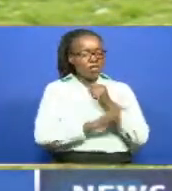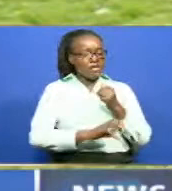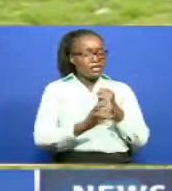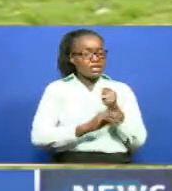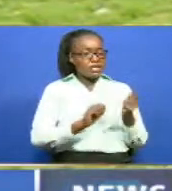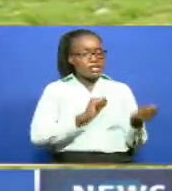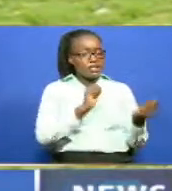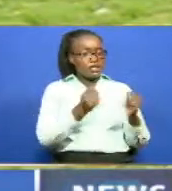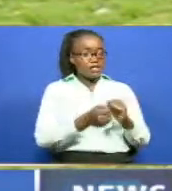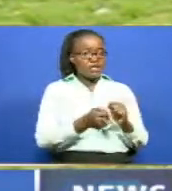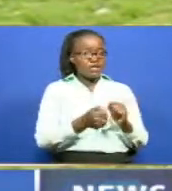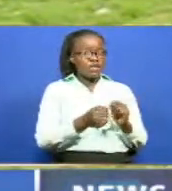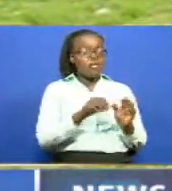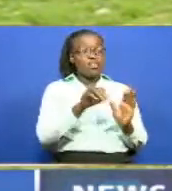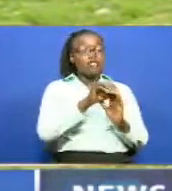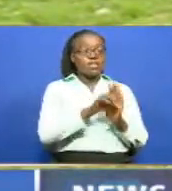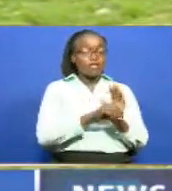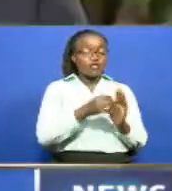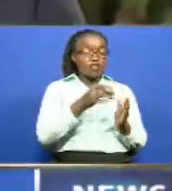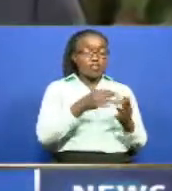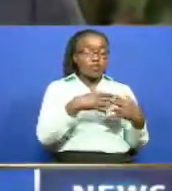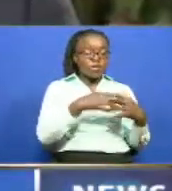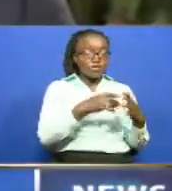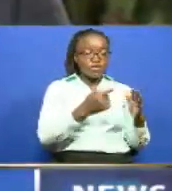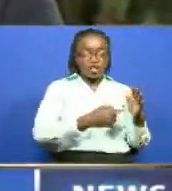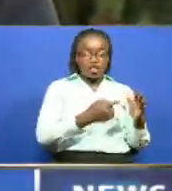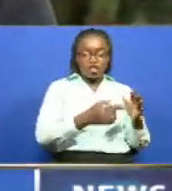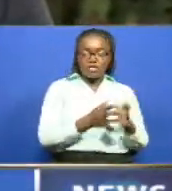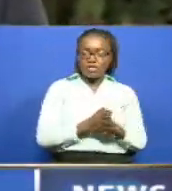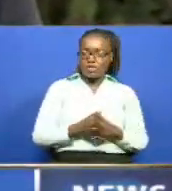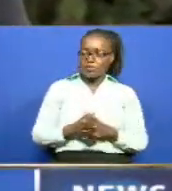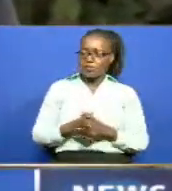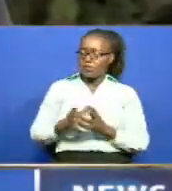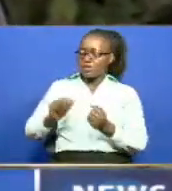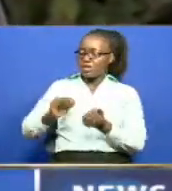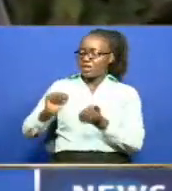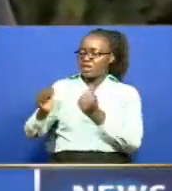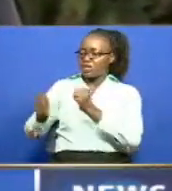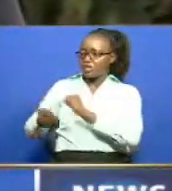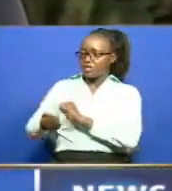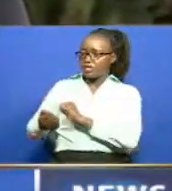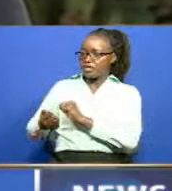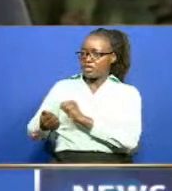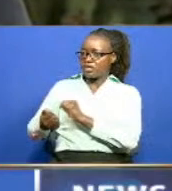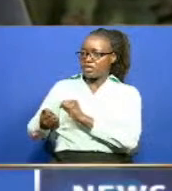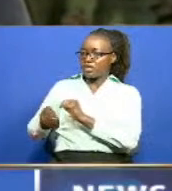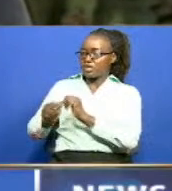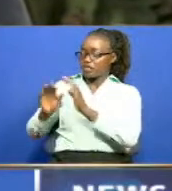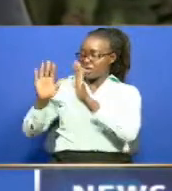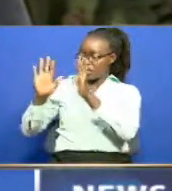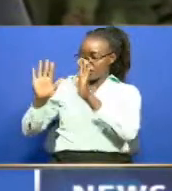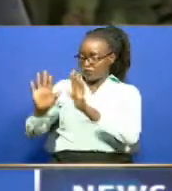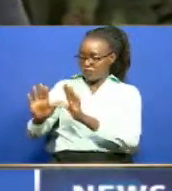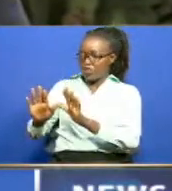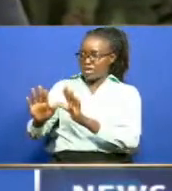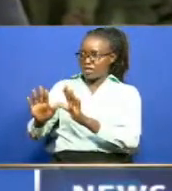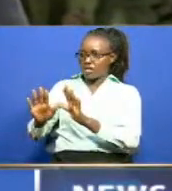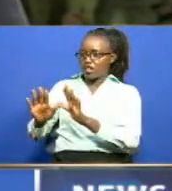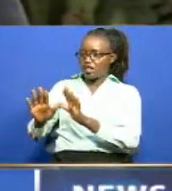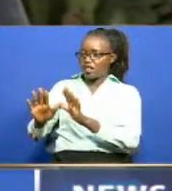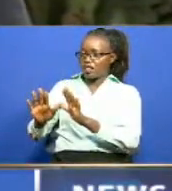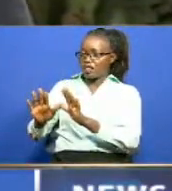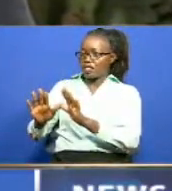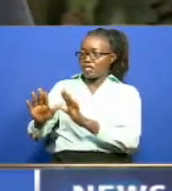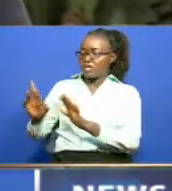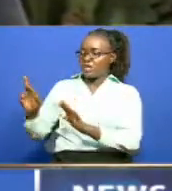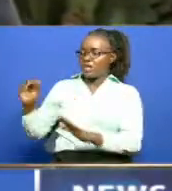change, say, the setup of the manufacturing sector? Yeah, it's changed quite significantly. I think there's Ram Emanuel, who was